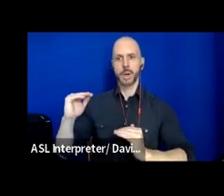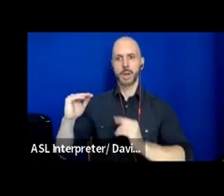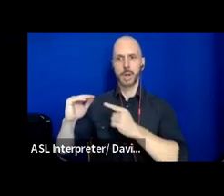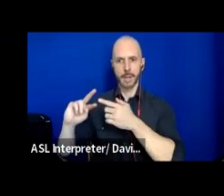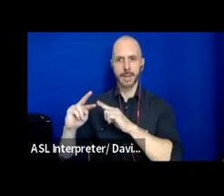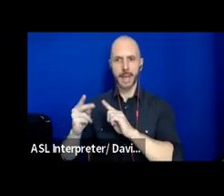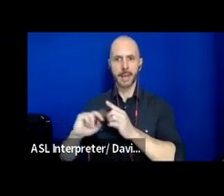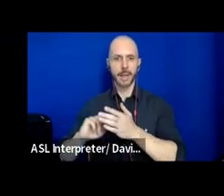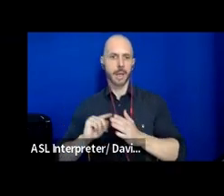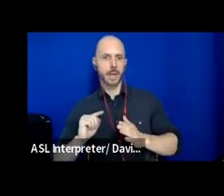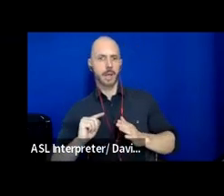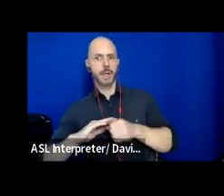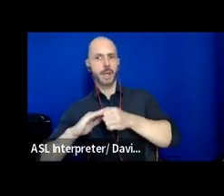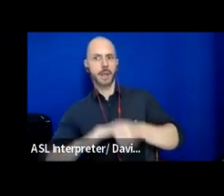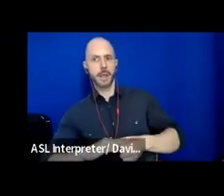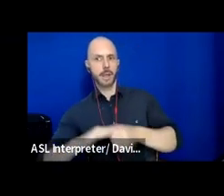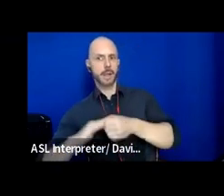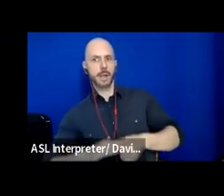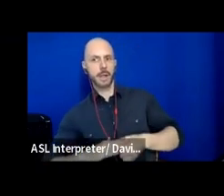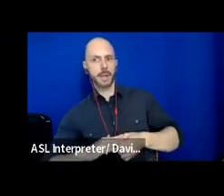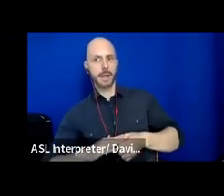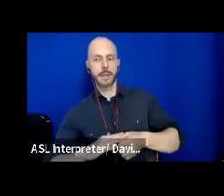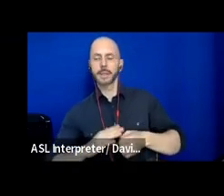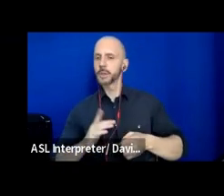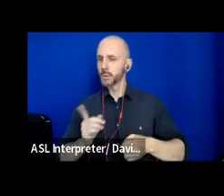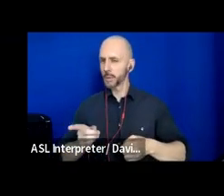wrongful behavior in all kinds of different directions.